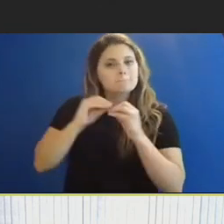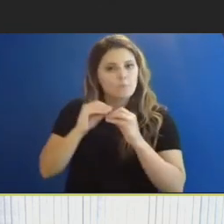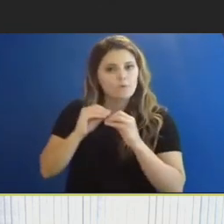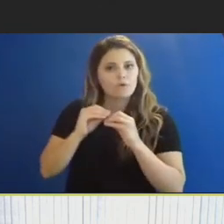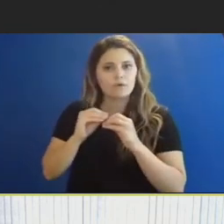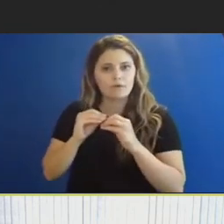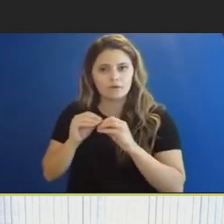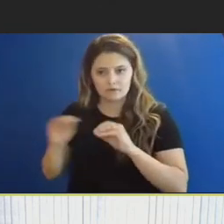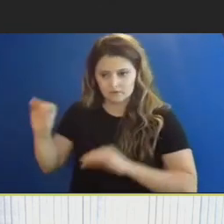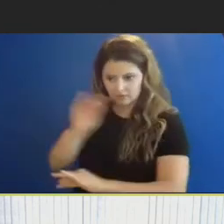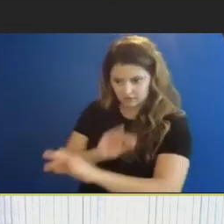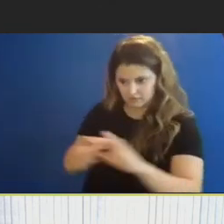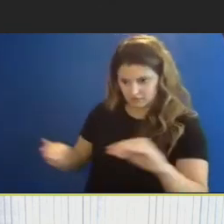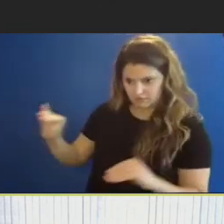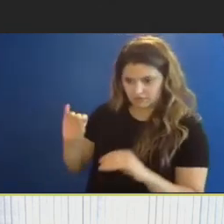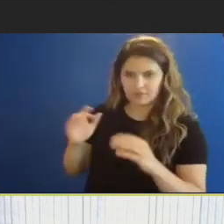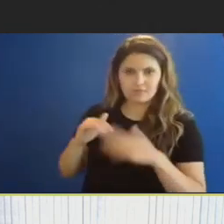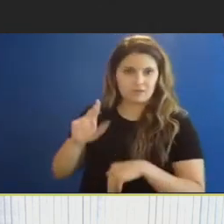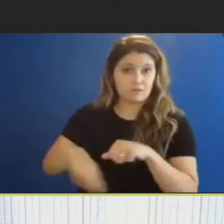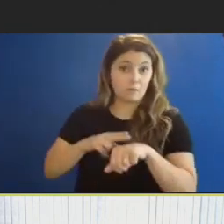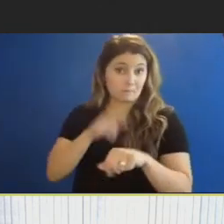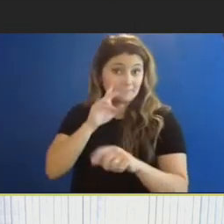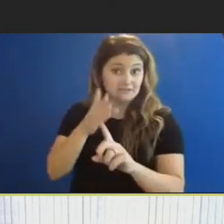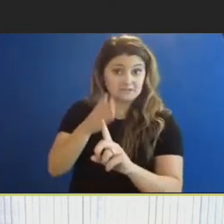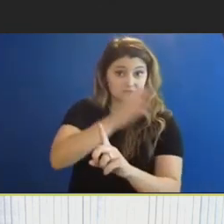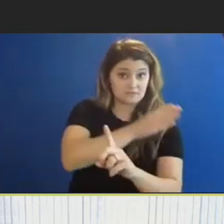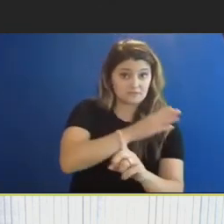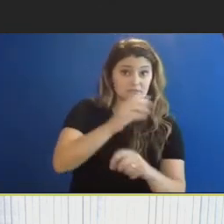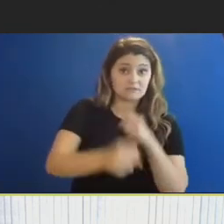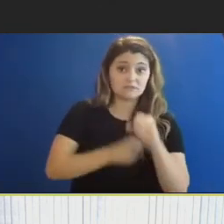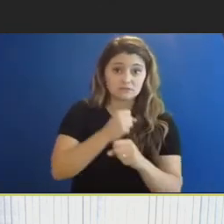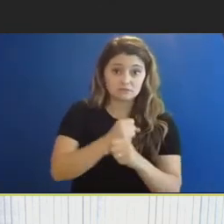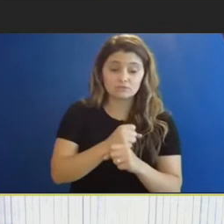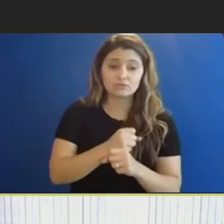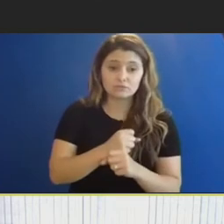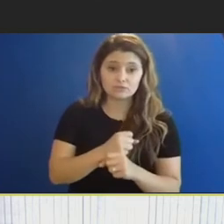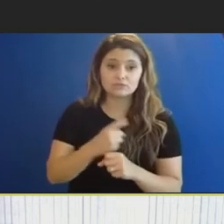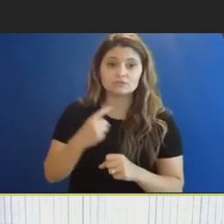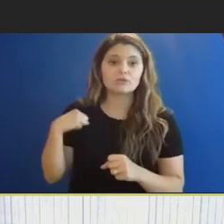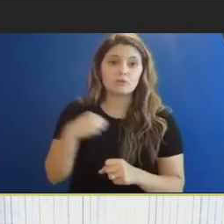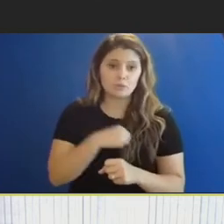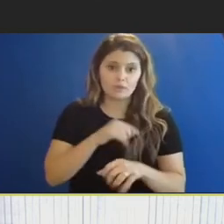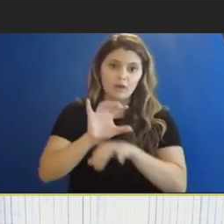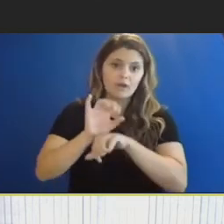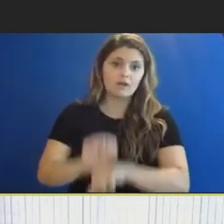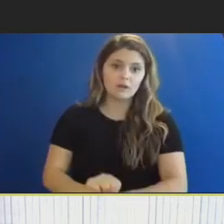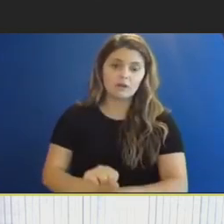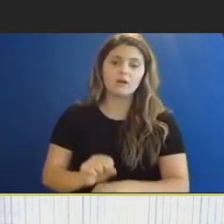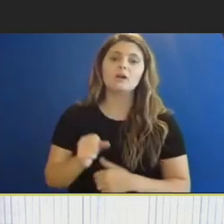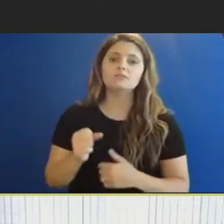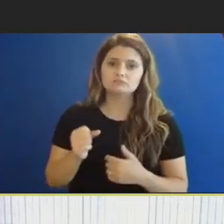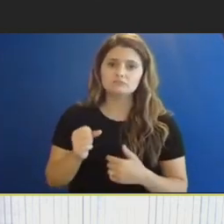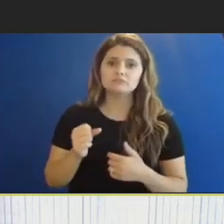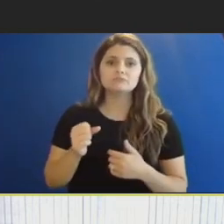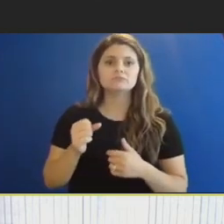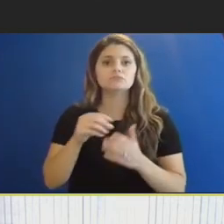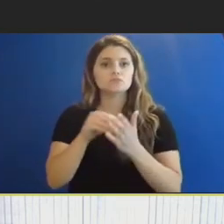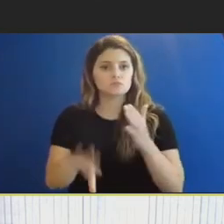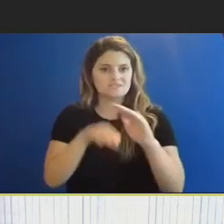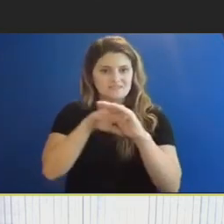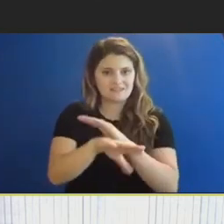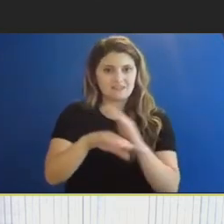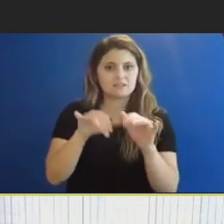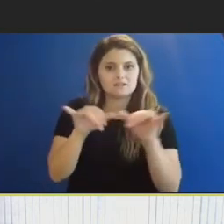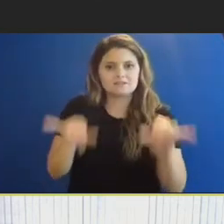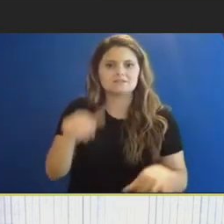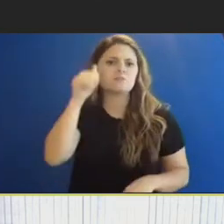around than normal, because in the past years, as a fast growth district, we're accustomed to kids entering the school system every